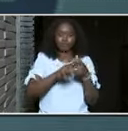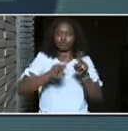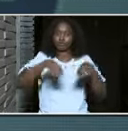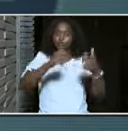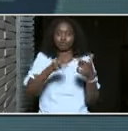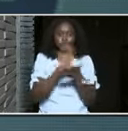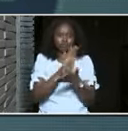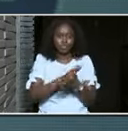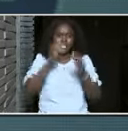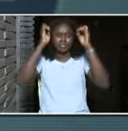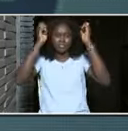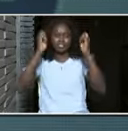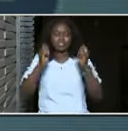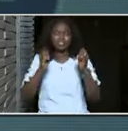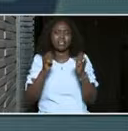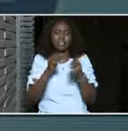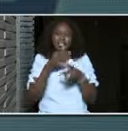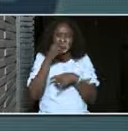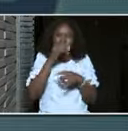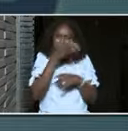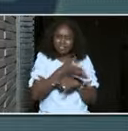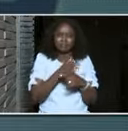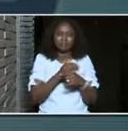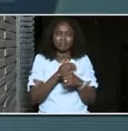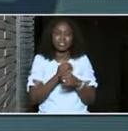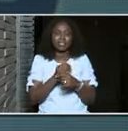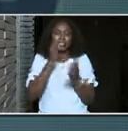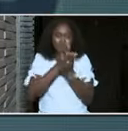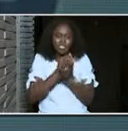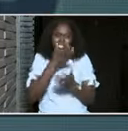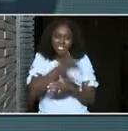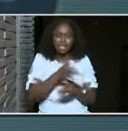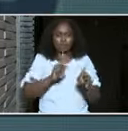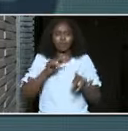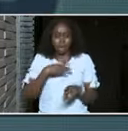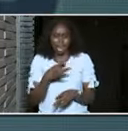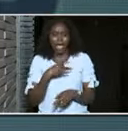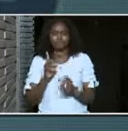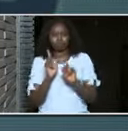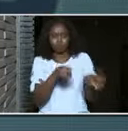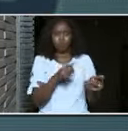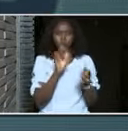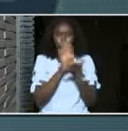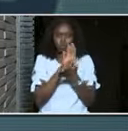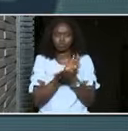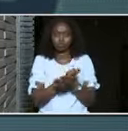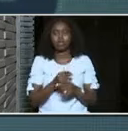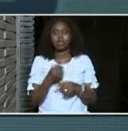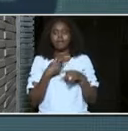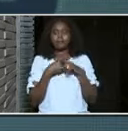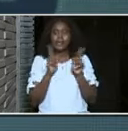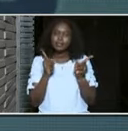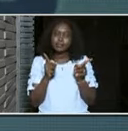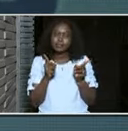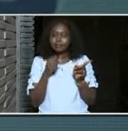is there, if the teachers are there, the funding is there, people will go to school, However, I disagree